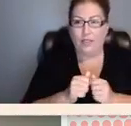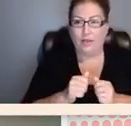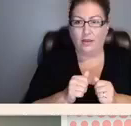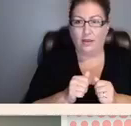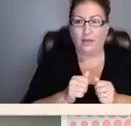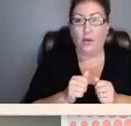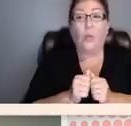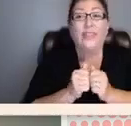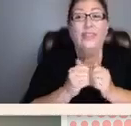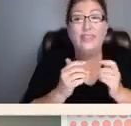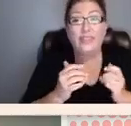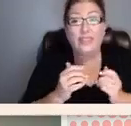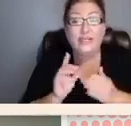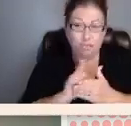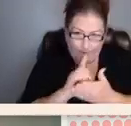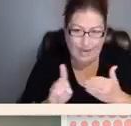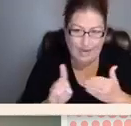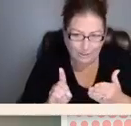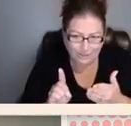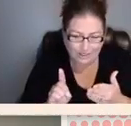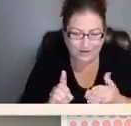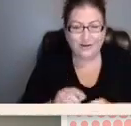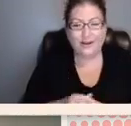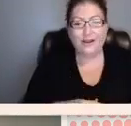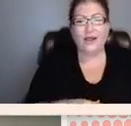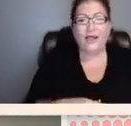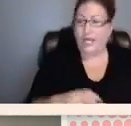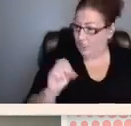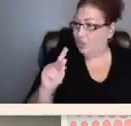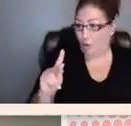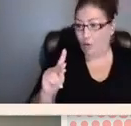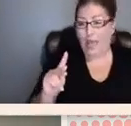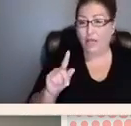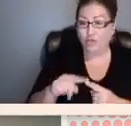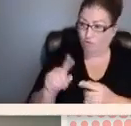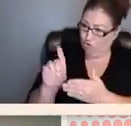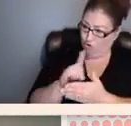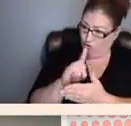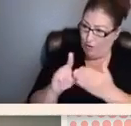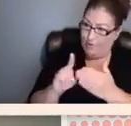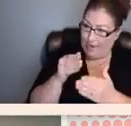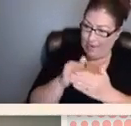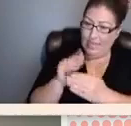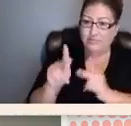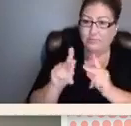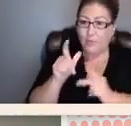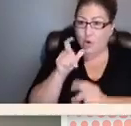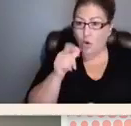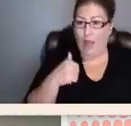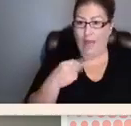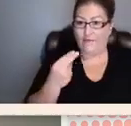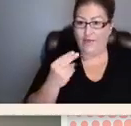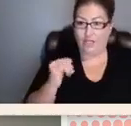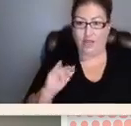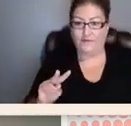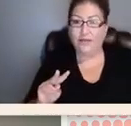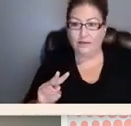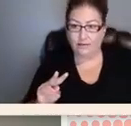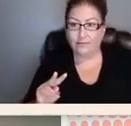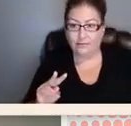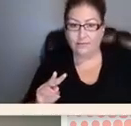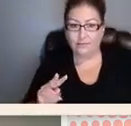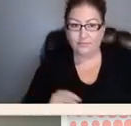with discrimination. It's okay to discriminate against people who are HIV positive and food